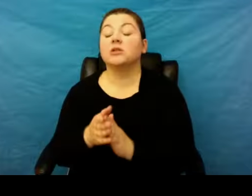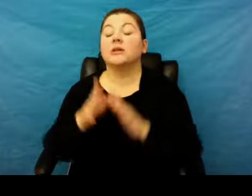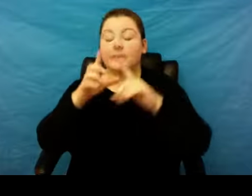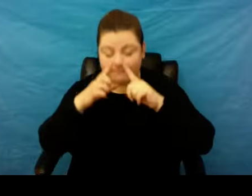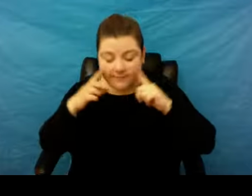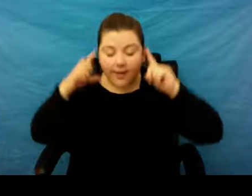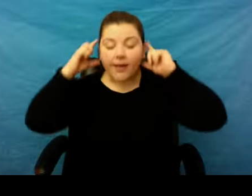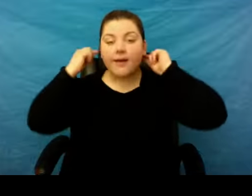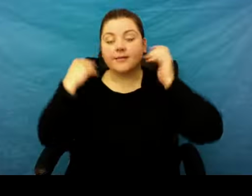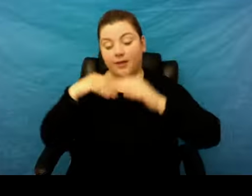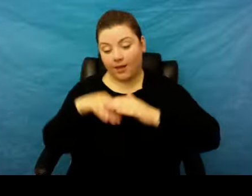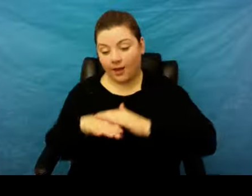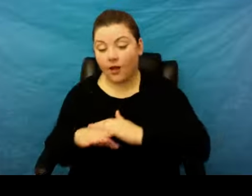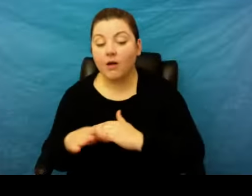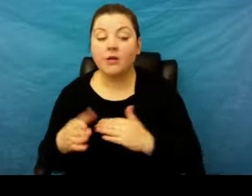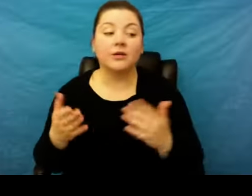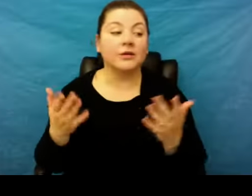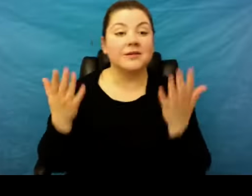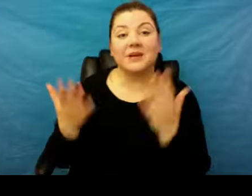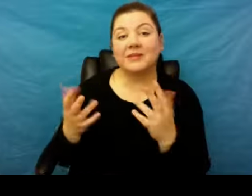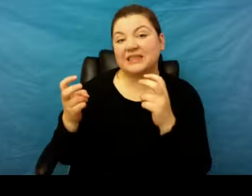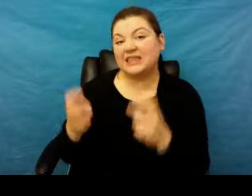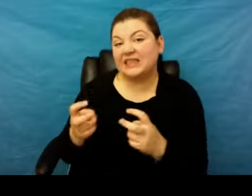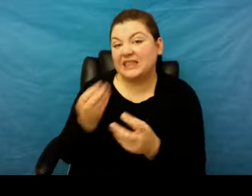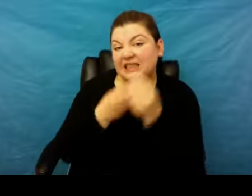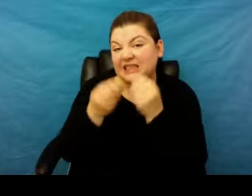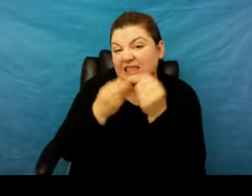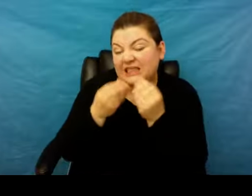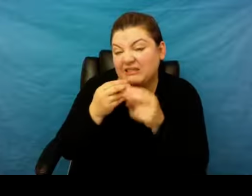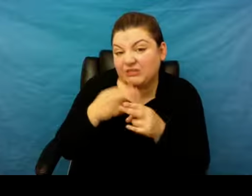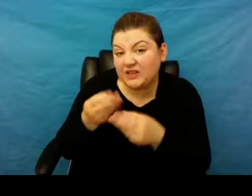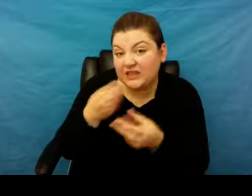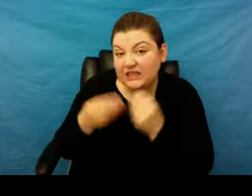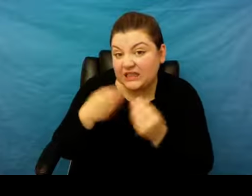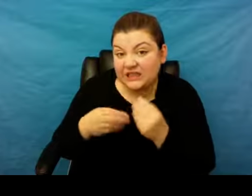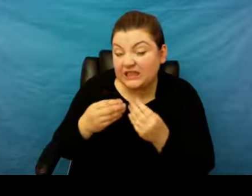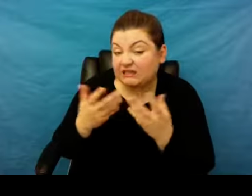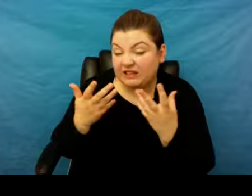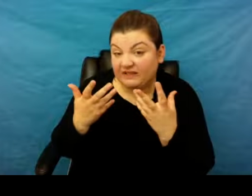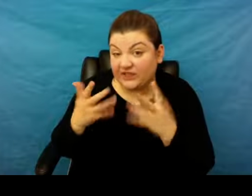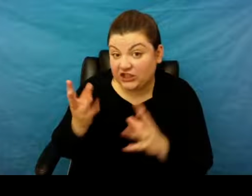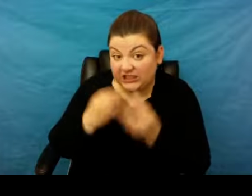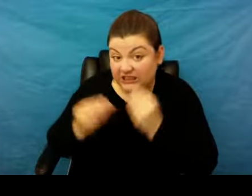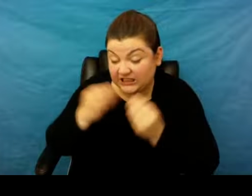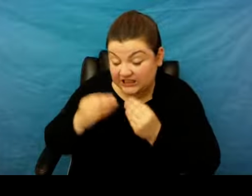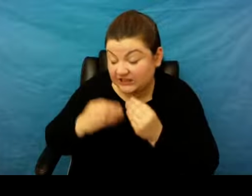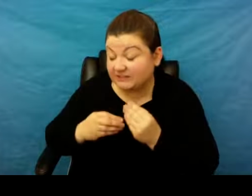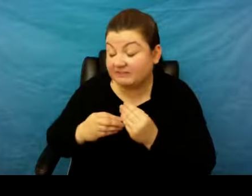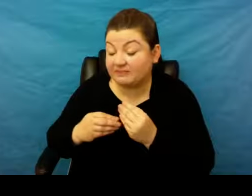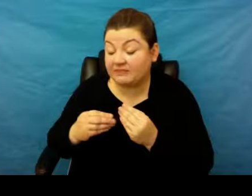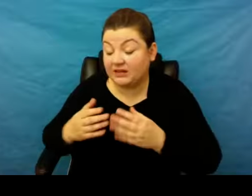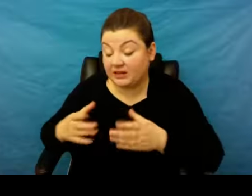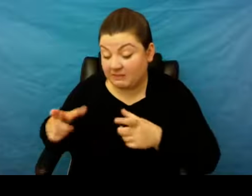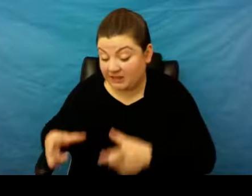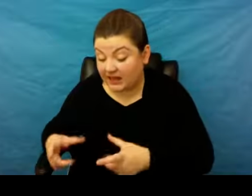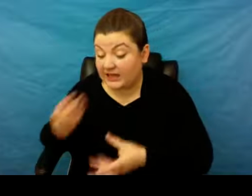and then I would go out and maybe I would sit down and eat food at the table. And then after that, when I was done, I